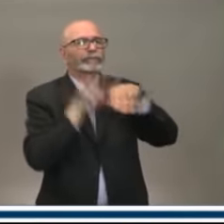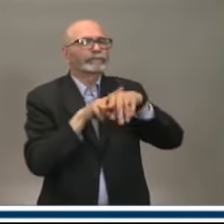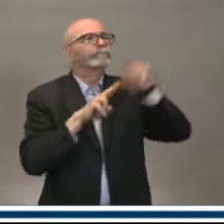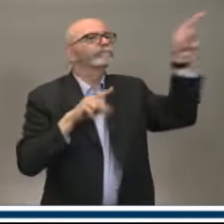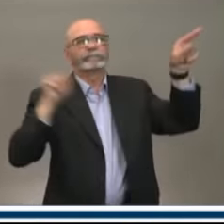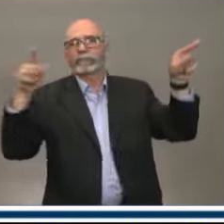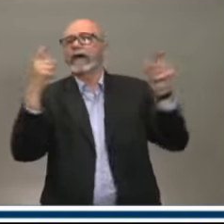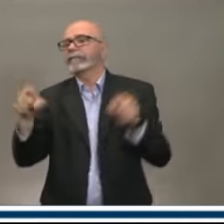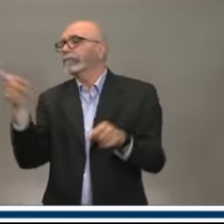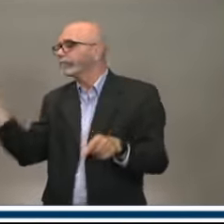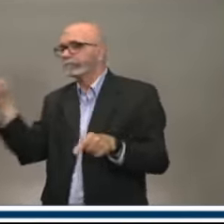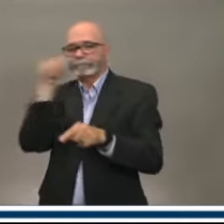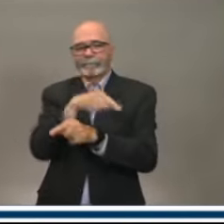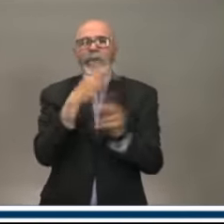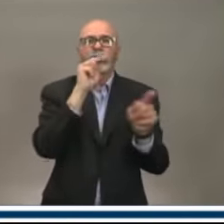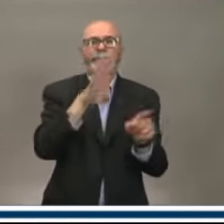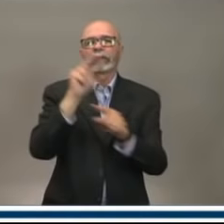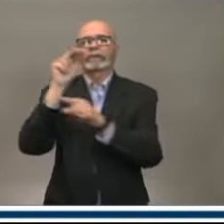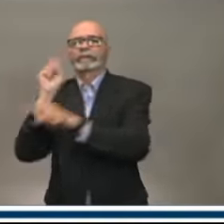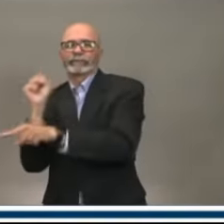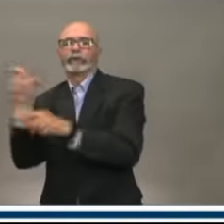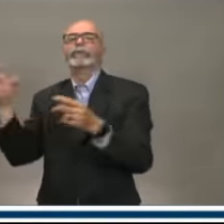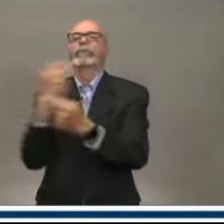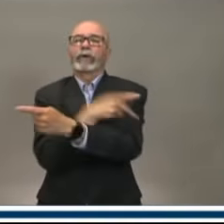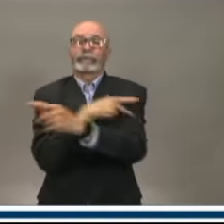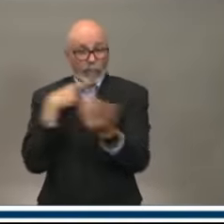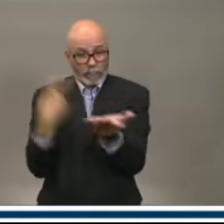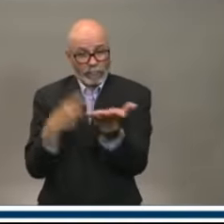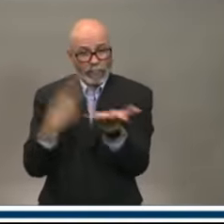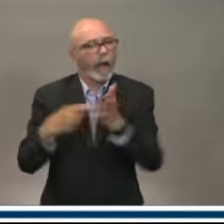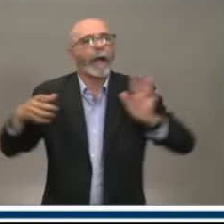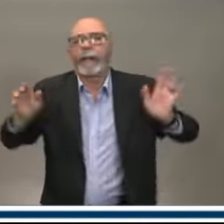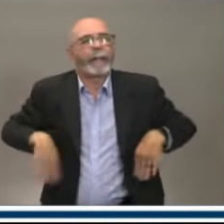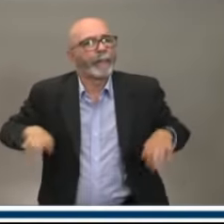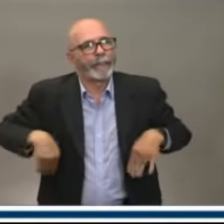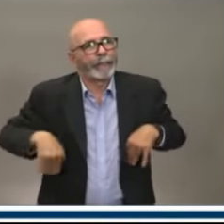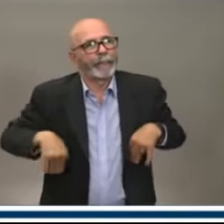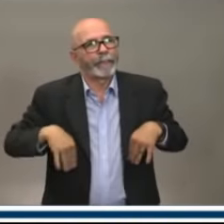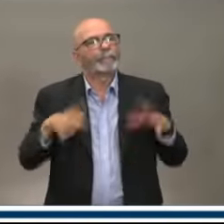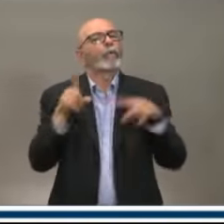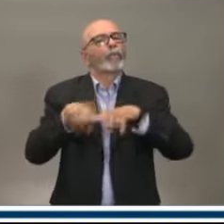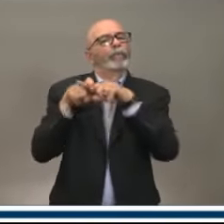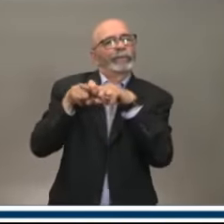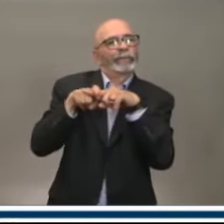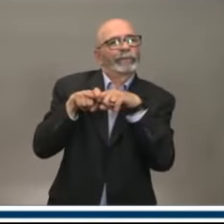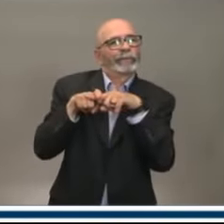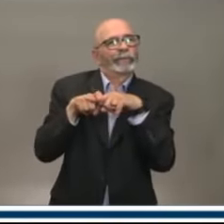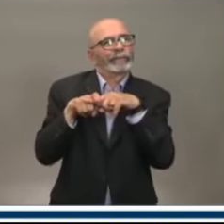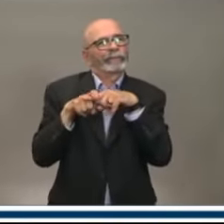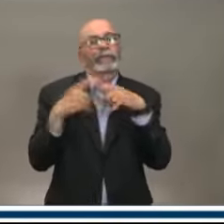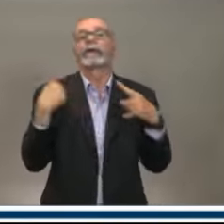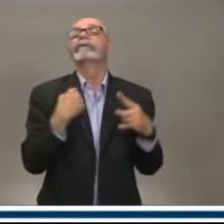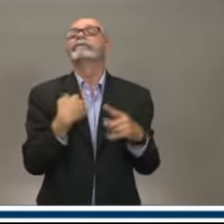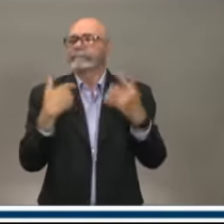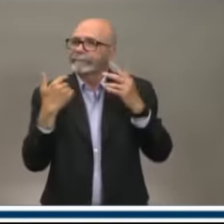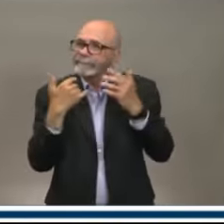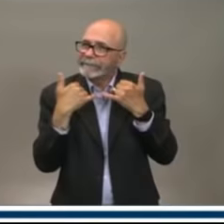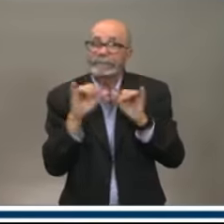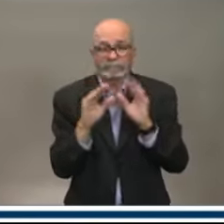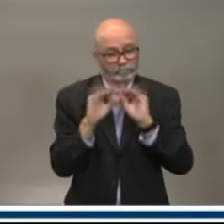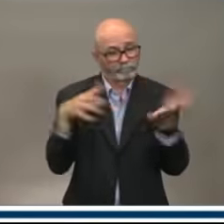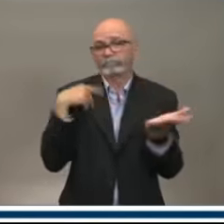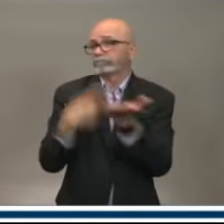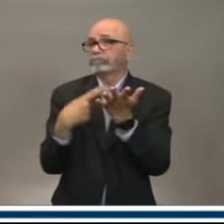would say to you that will not be in the first phase if we go forward. We've been very clear that we're going to continue to move along